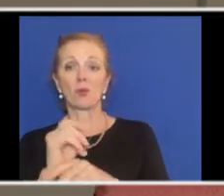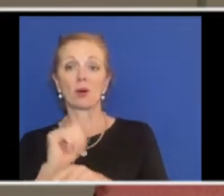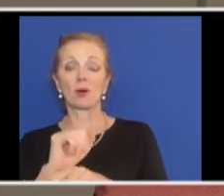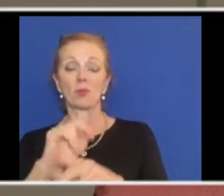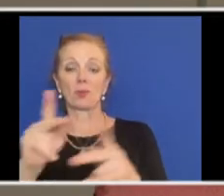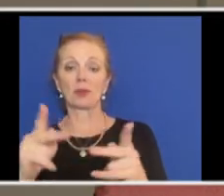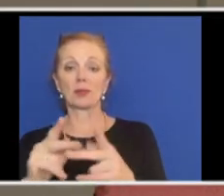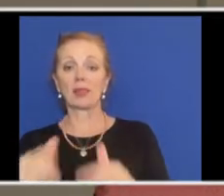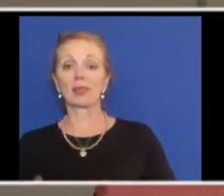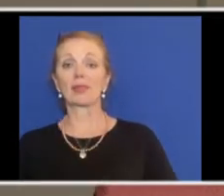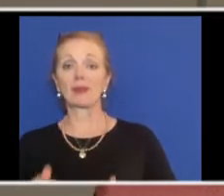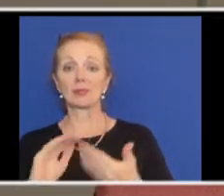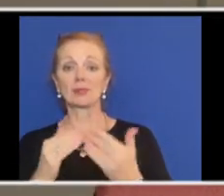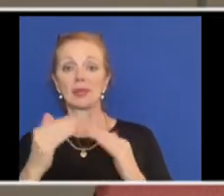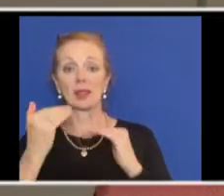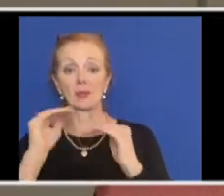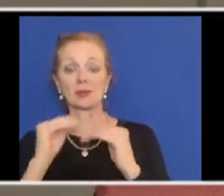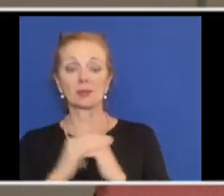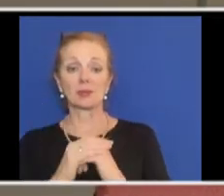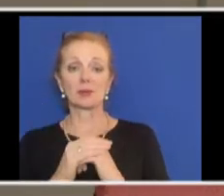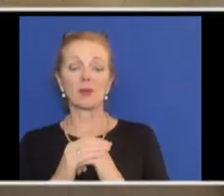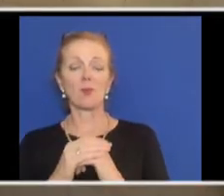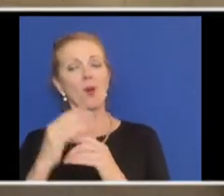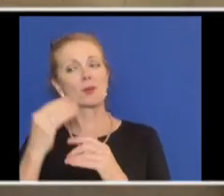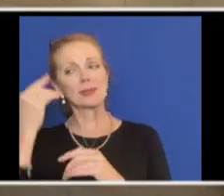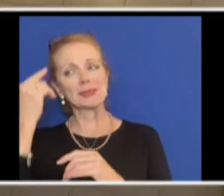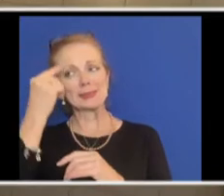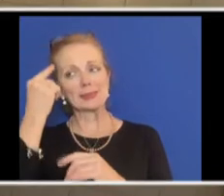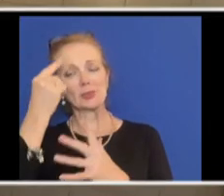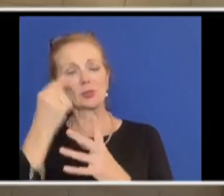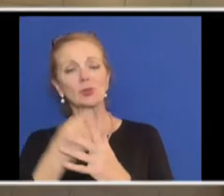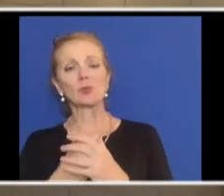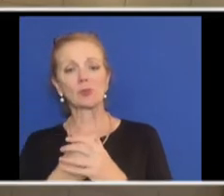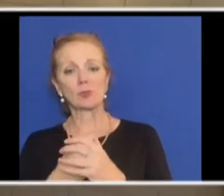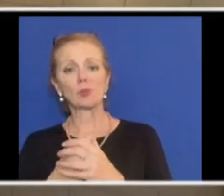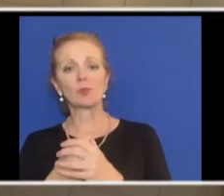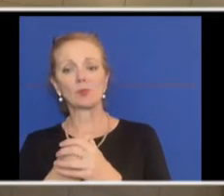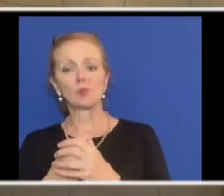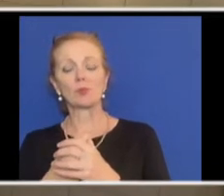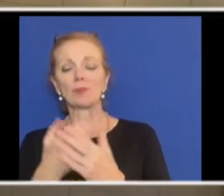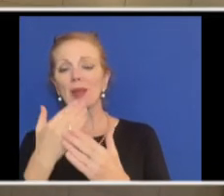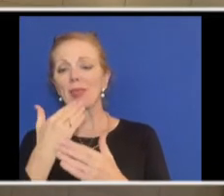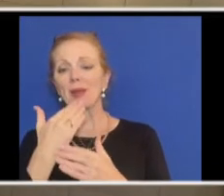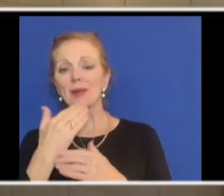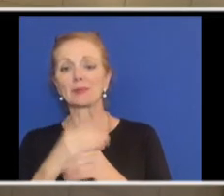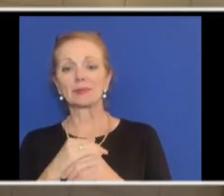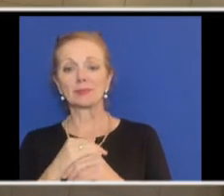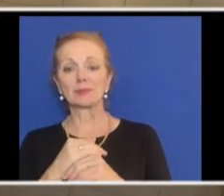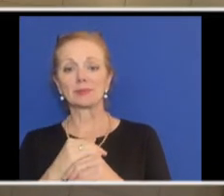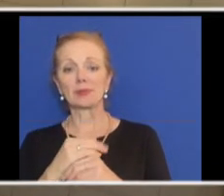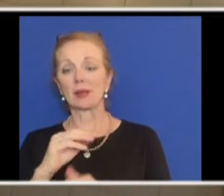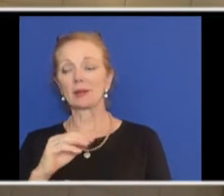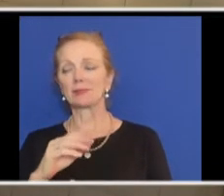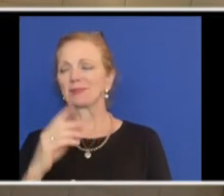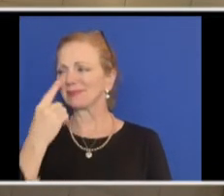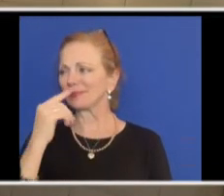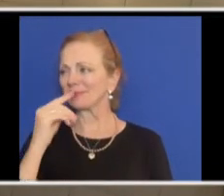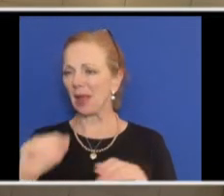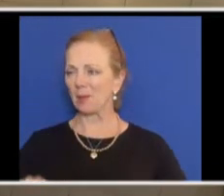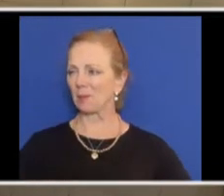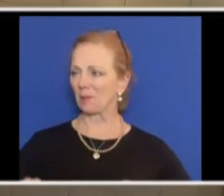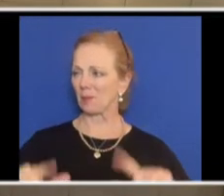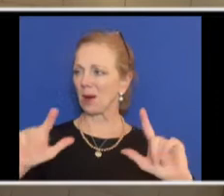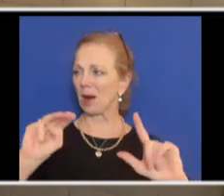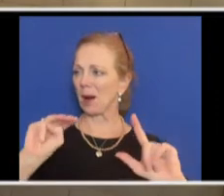limits that's just something I would like for them to consider Johnson thank you can you pull the map back up I just don't want that visual